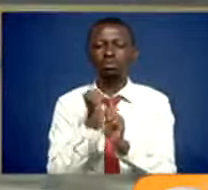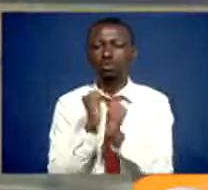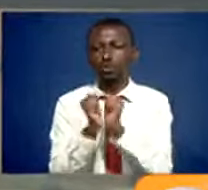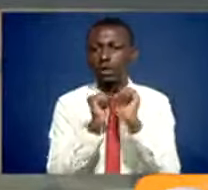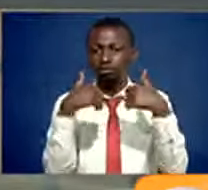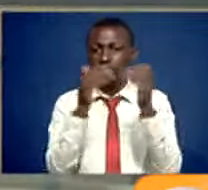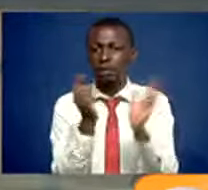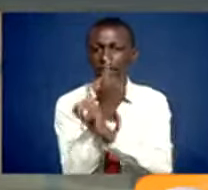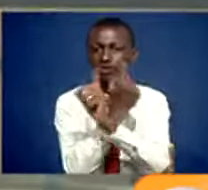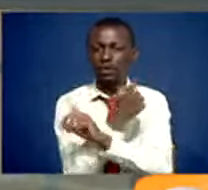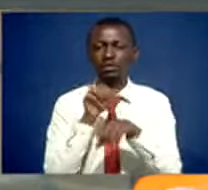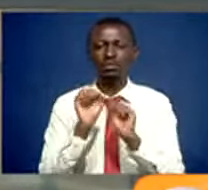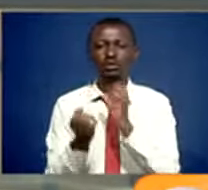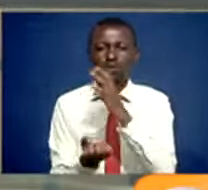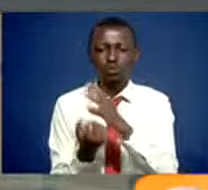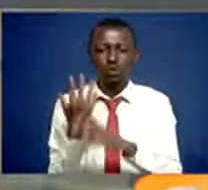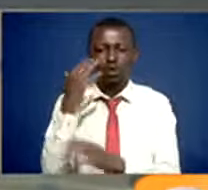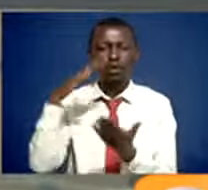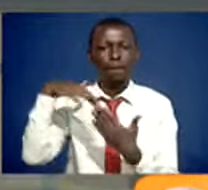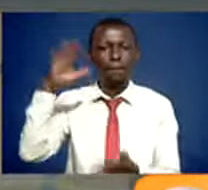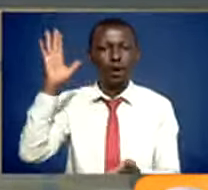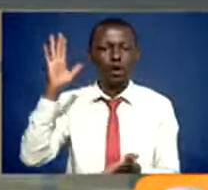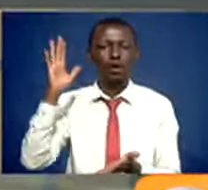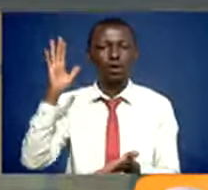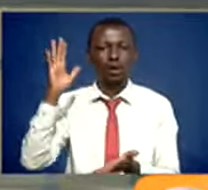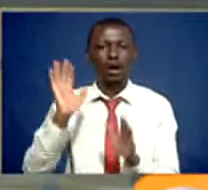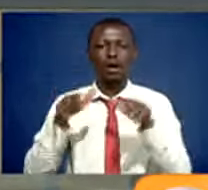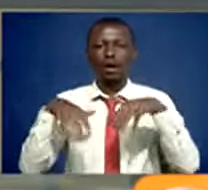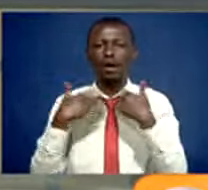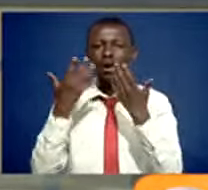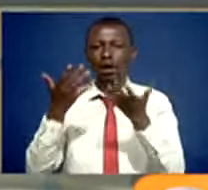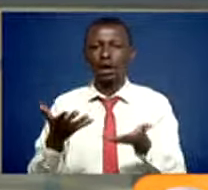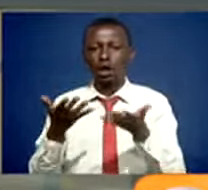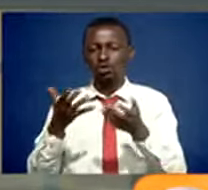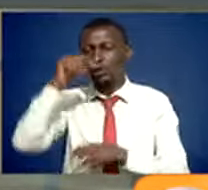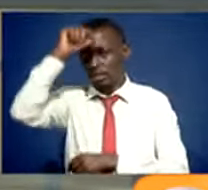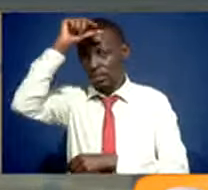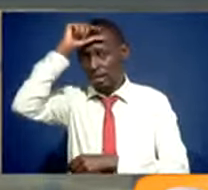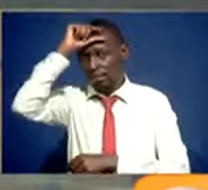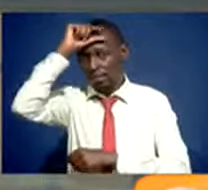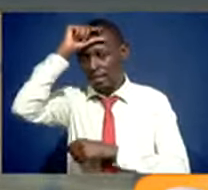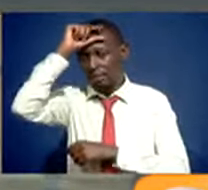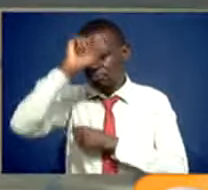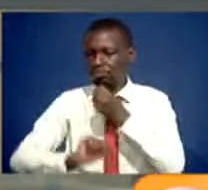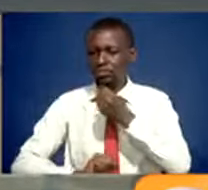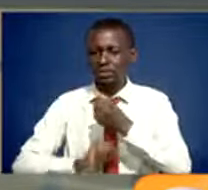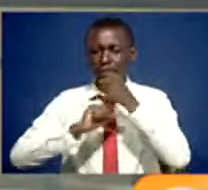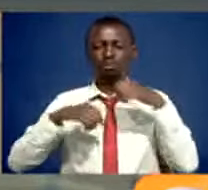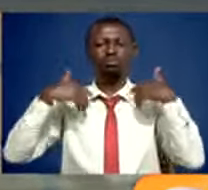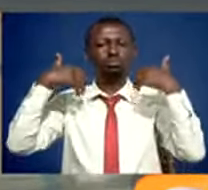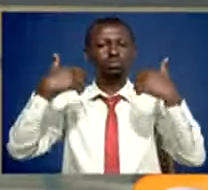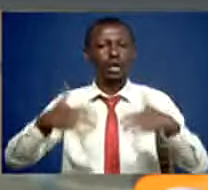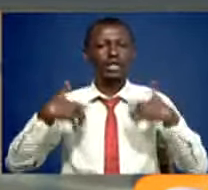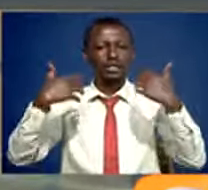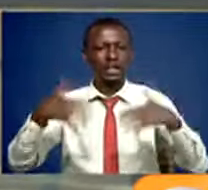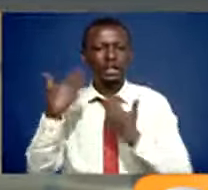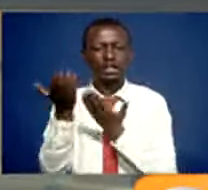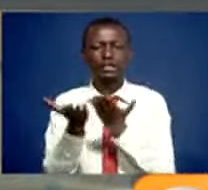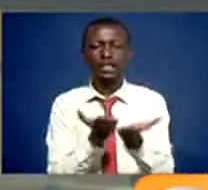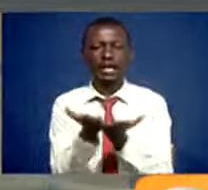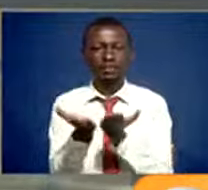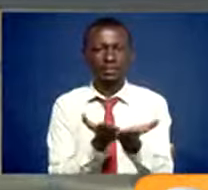mobilize production on scale through the provision of government-supported agricultural extension